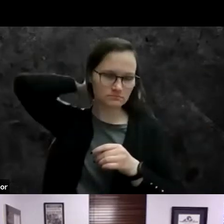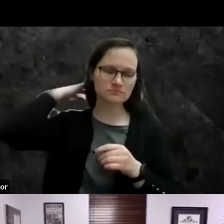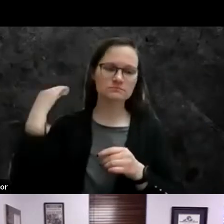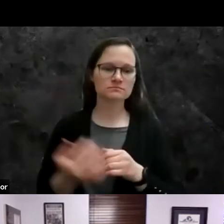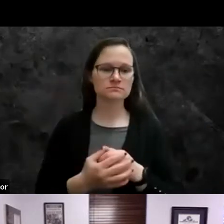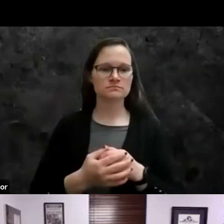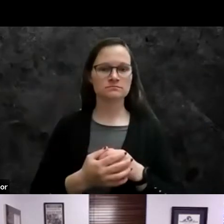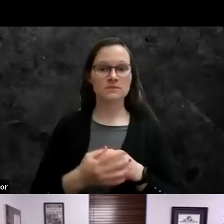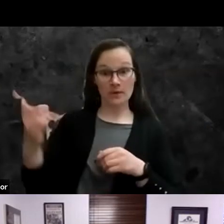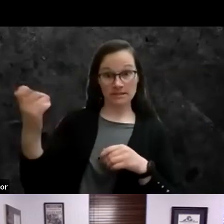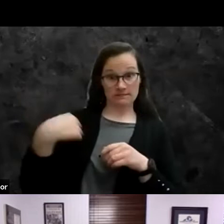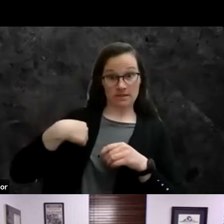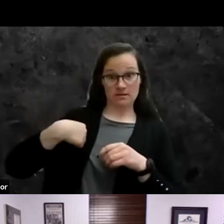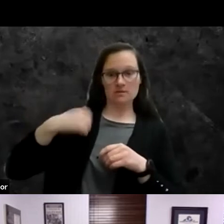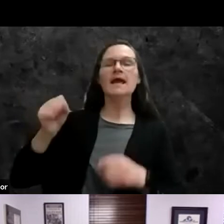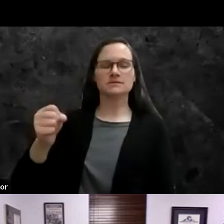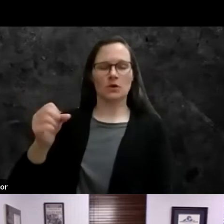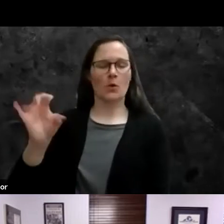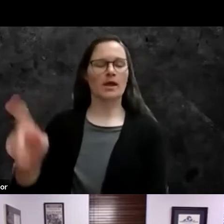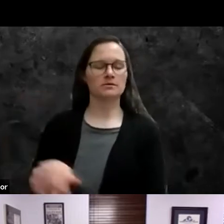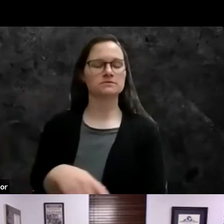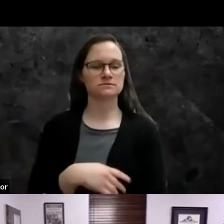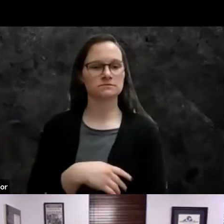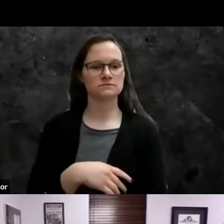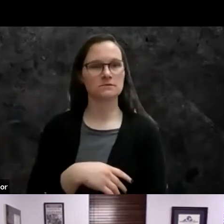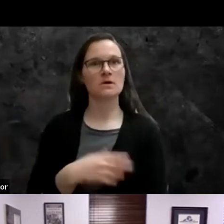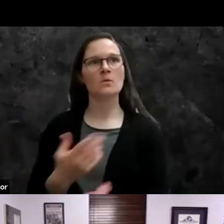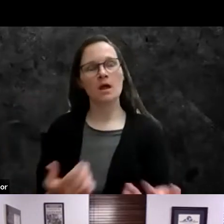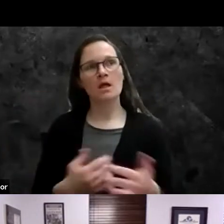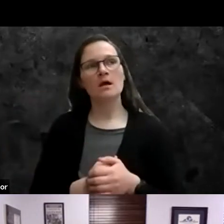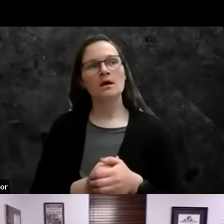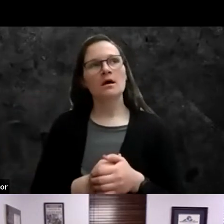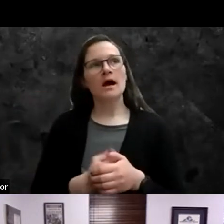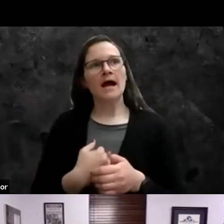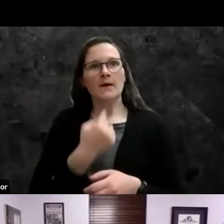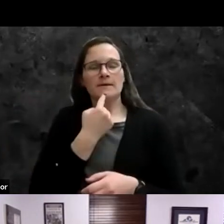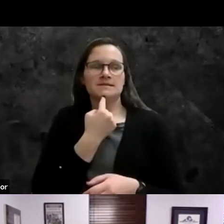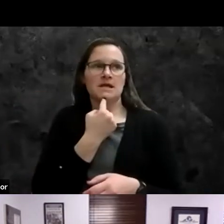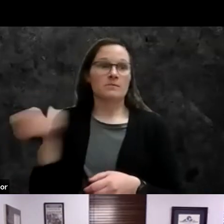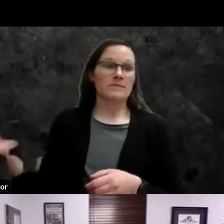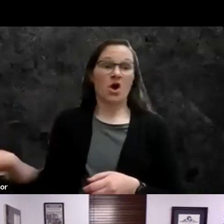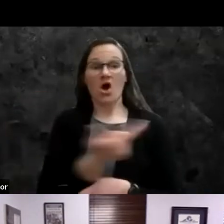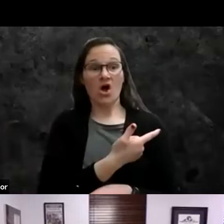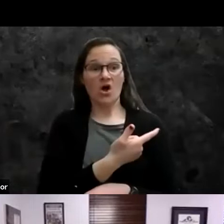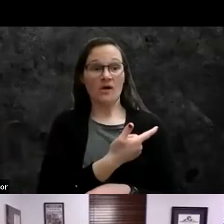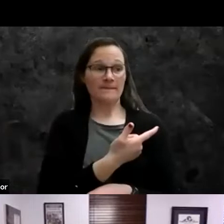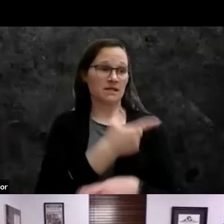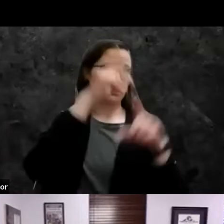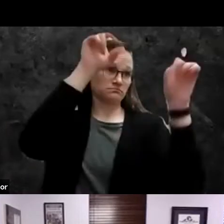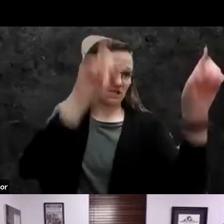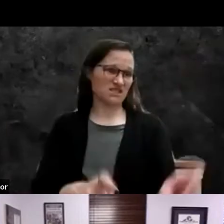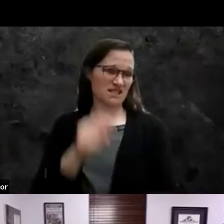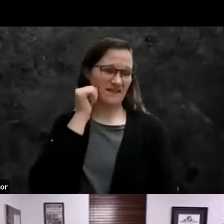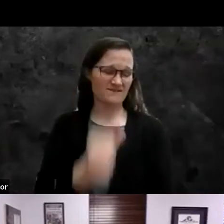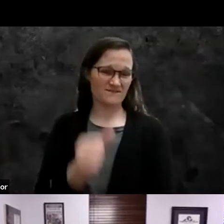Are you asking me, Dr. Johnston? Yes. In an ideal world, we would all be testing daily, honestly. And